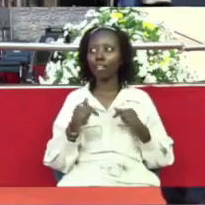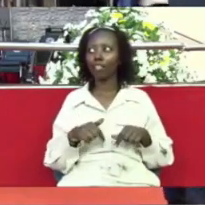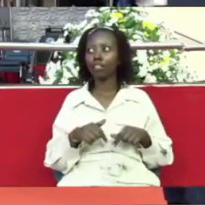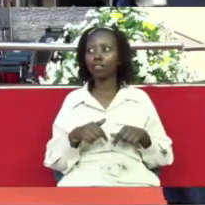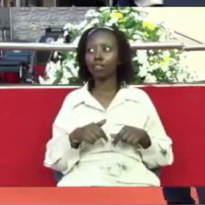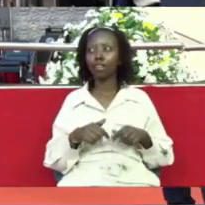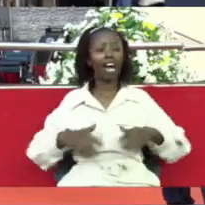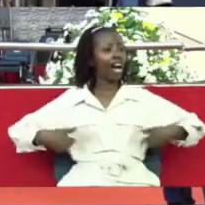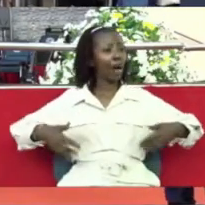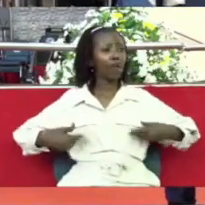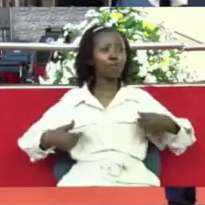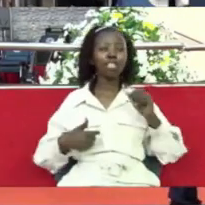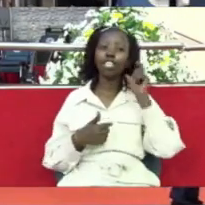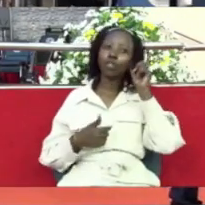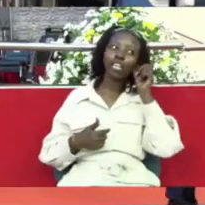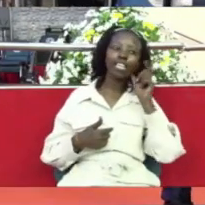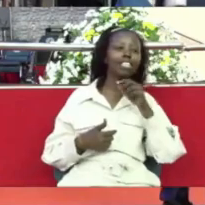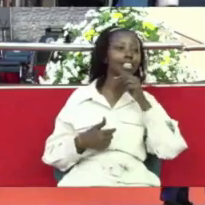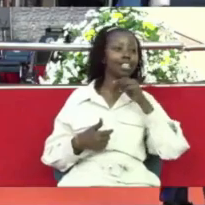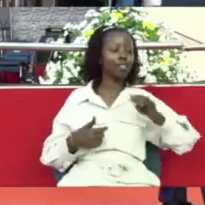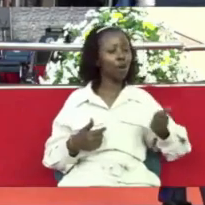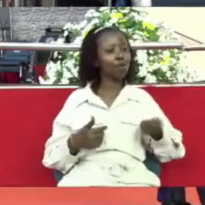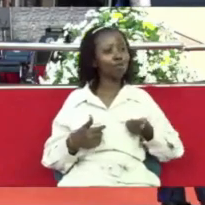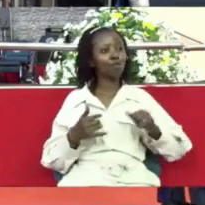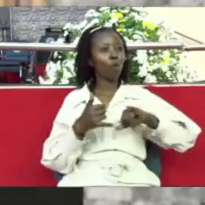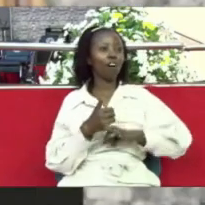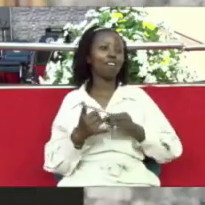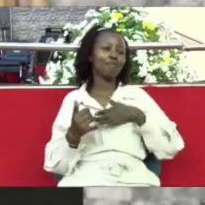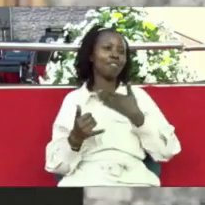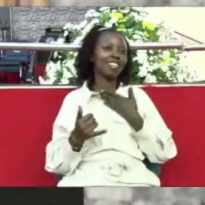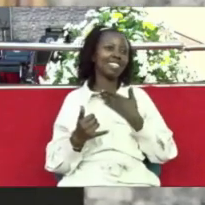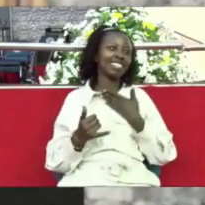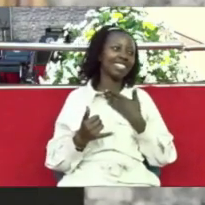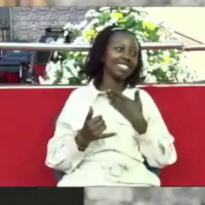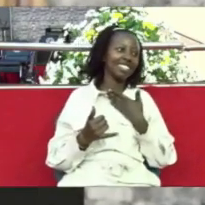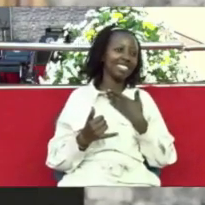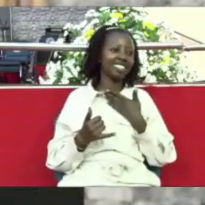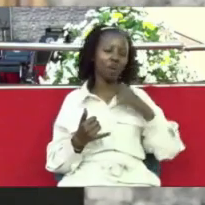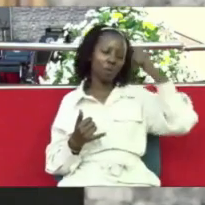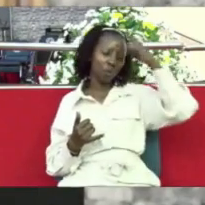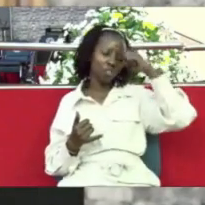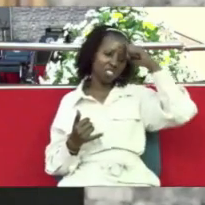sana kumsikiza Rhonda akiongea. She's such a insightful person.